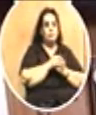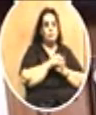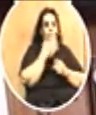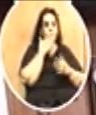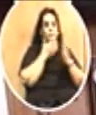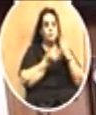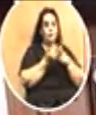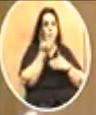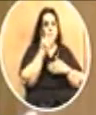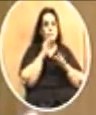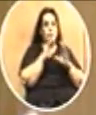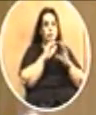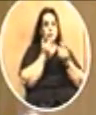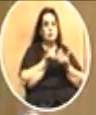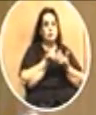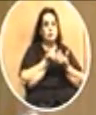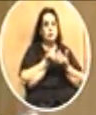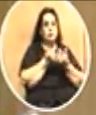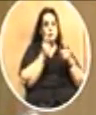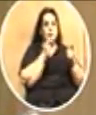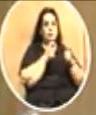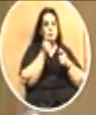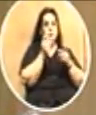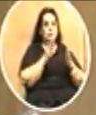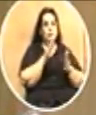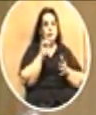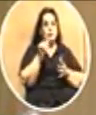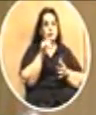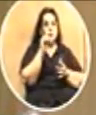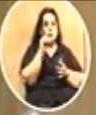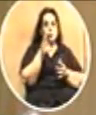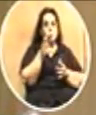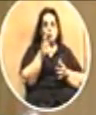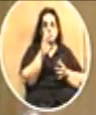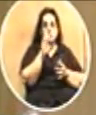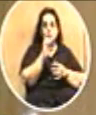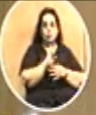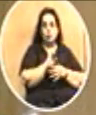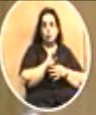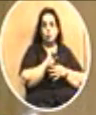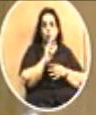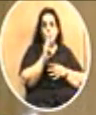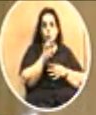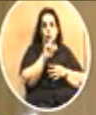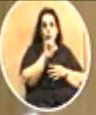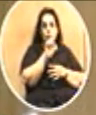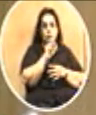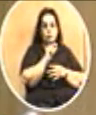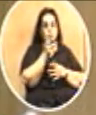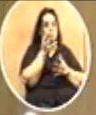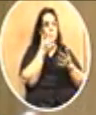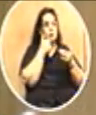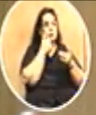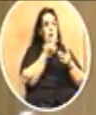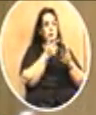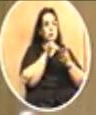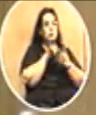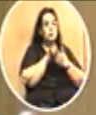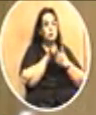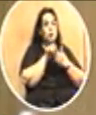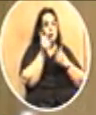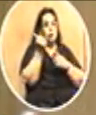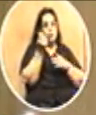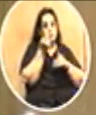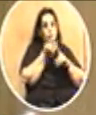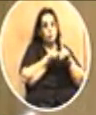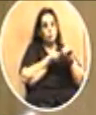Good morning, Council and Manager Joyce Wilson. I wanted to tell you that a few months